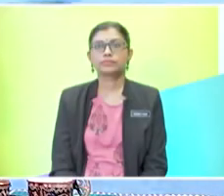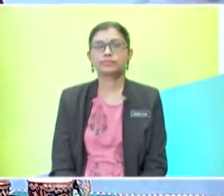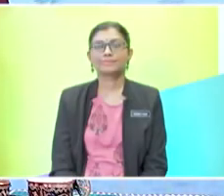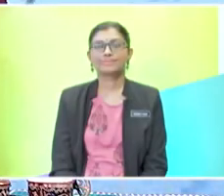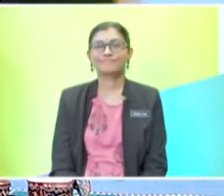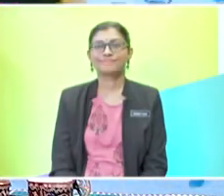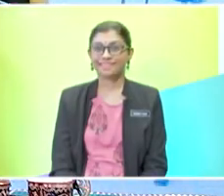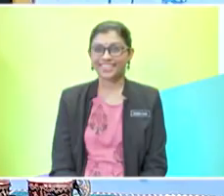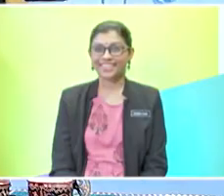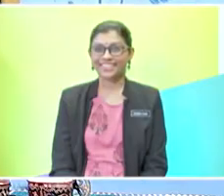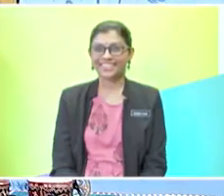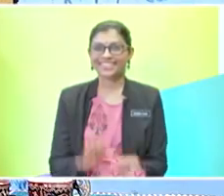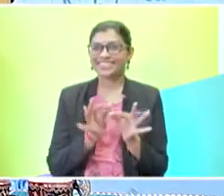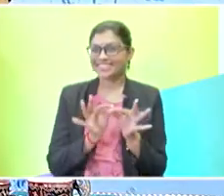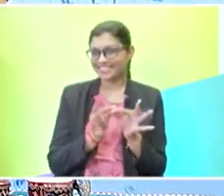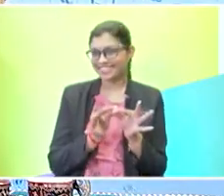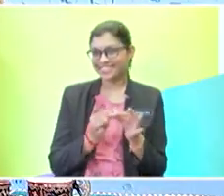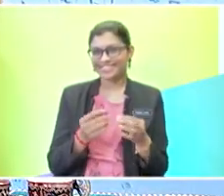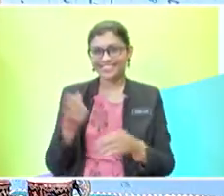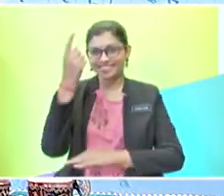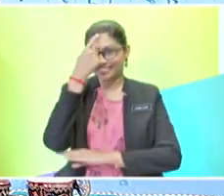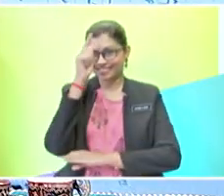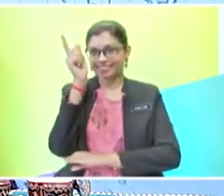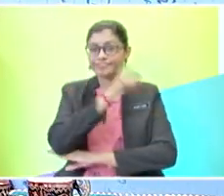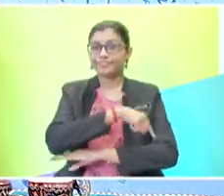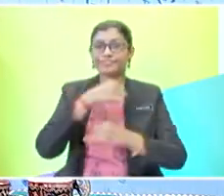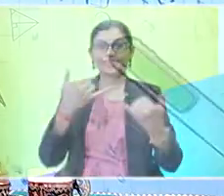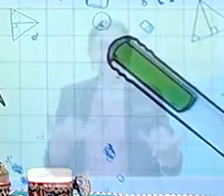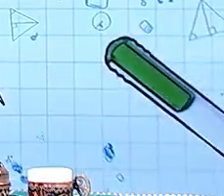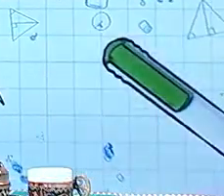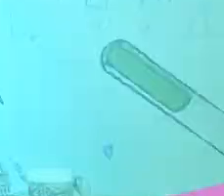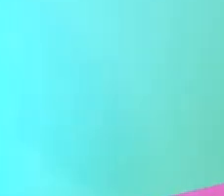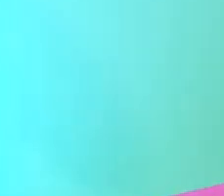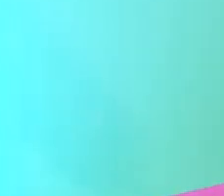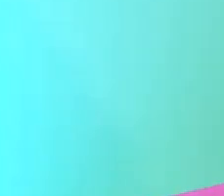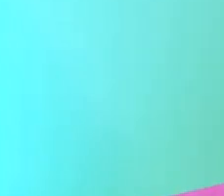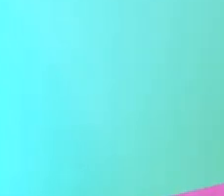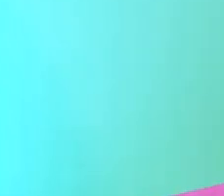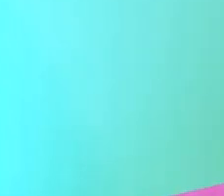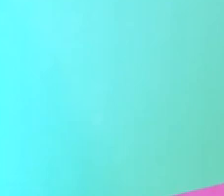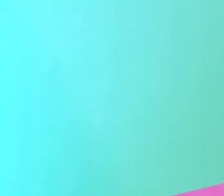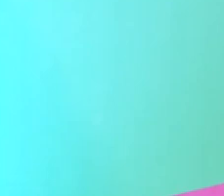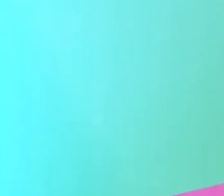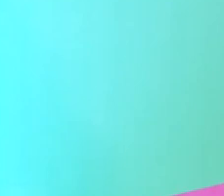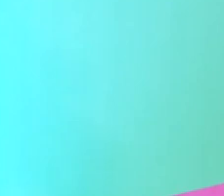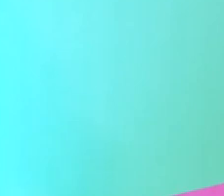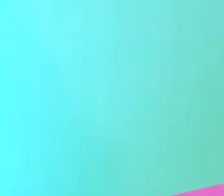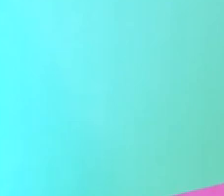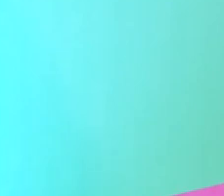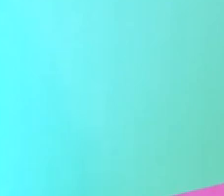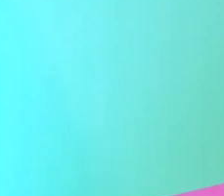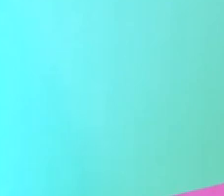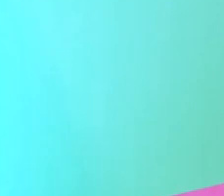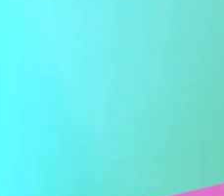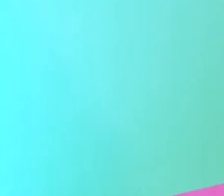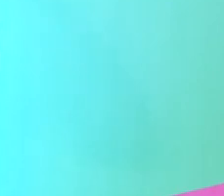That's right, our sign language interpreter for our lesson is none other than teacher Shamila from SK